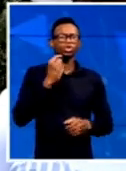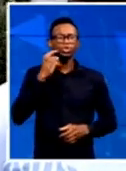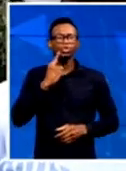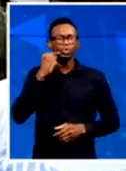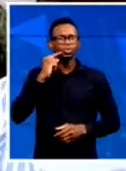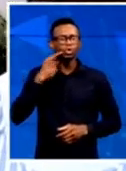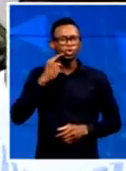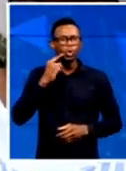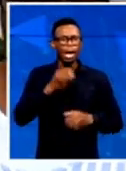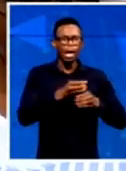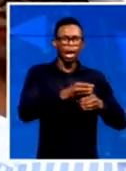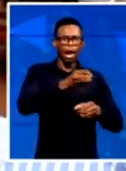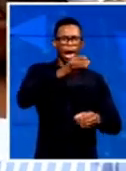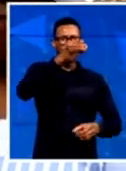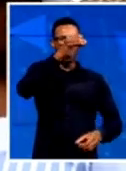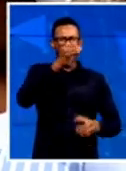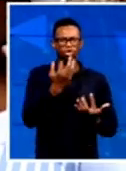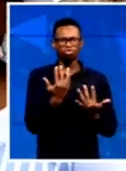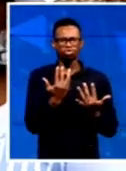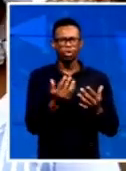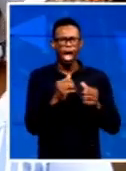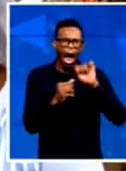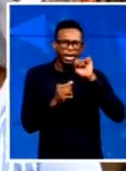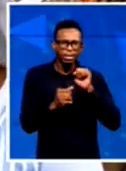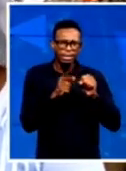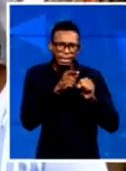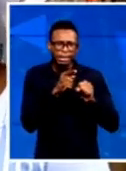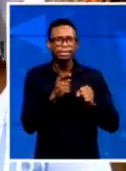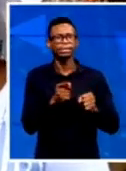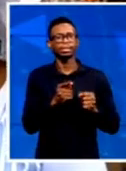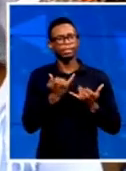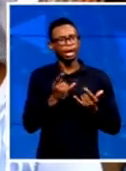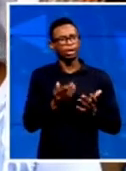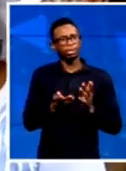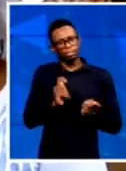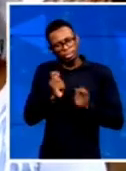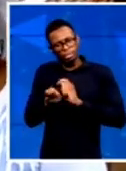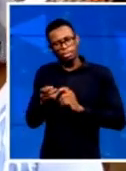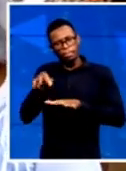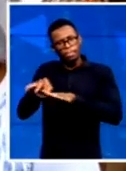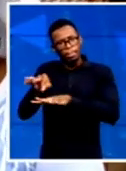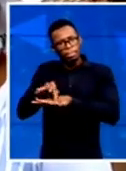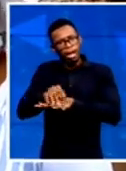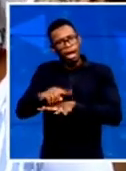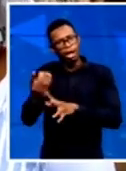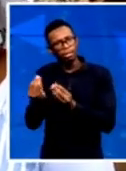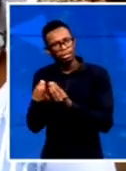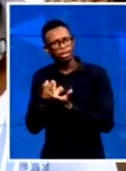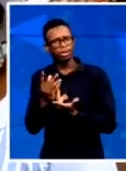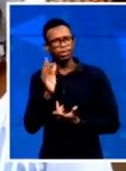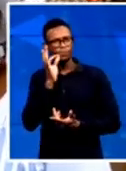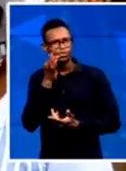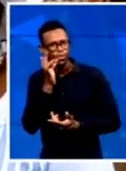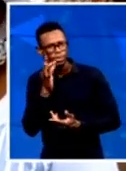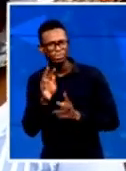are now targeting more individual clients, like with the fruits and things like that, and shops. So it's no longer just the biannual